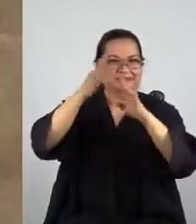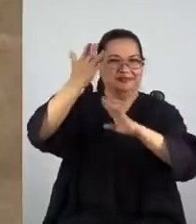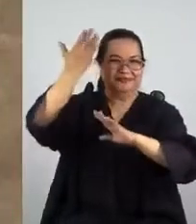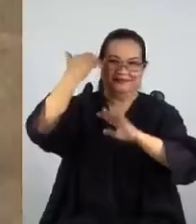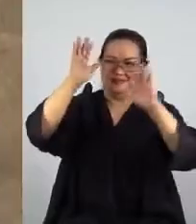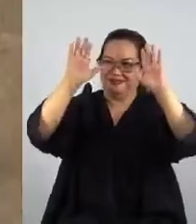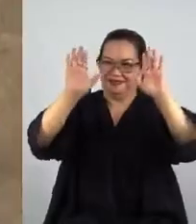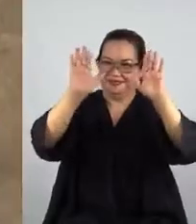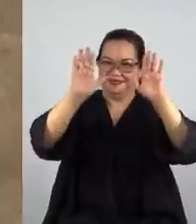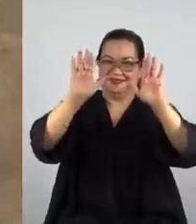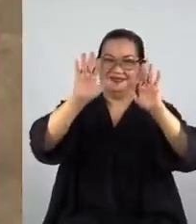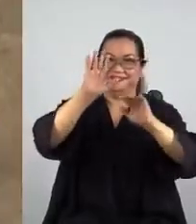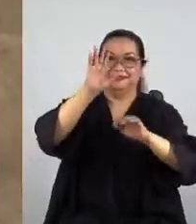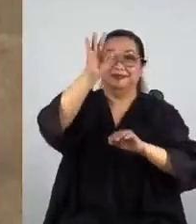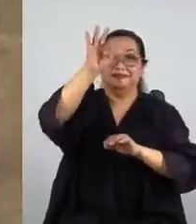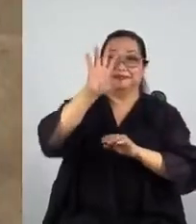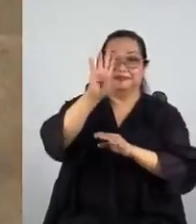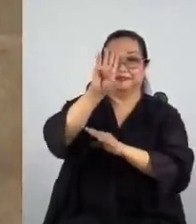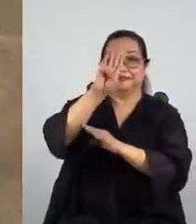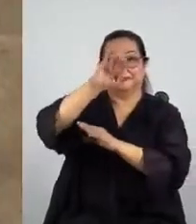before.